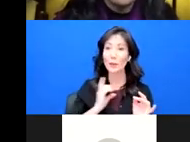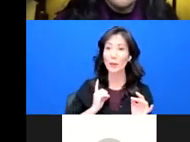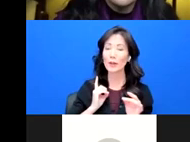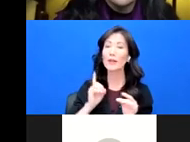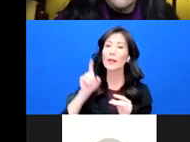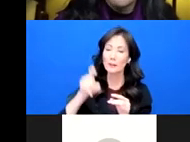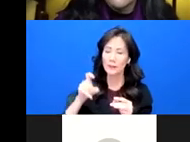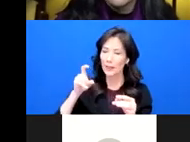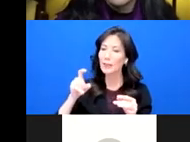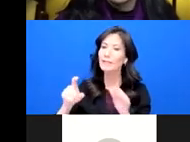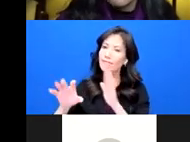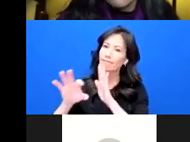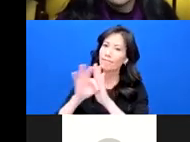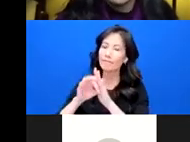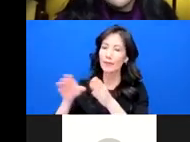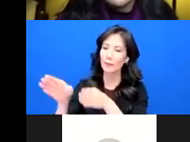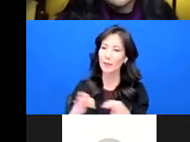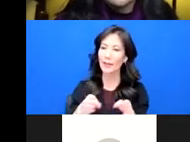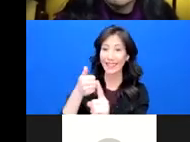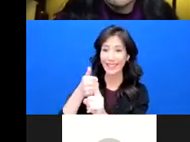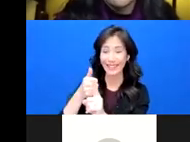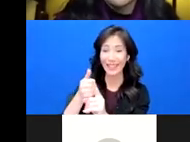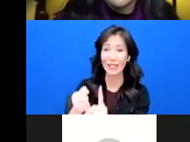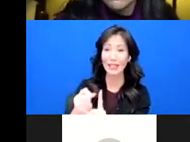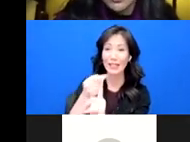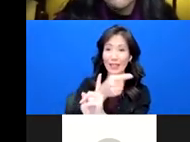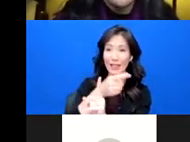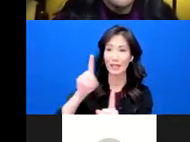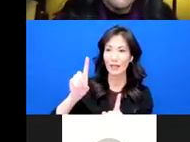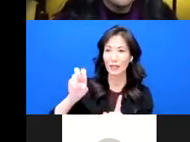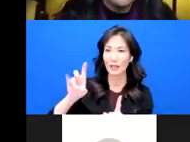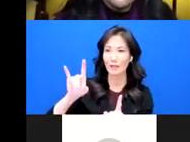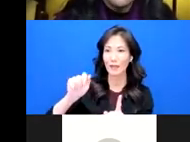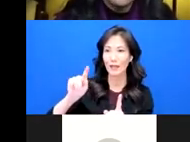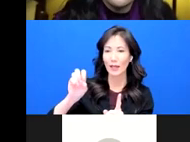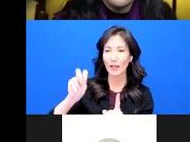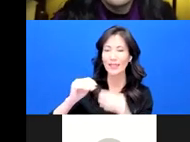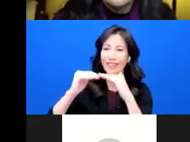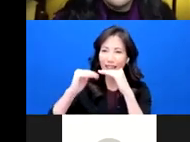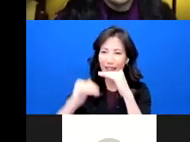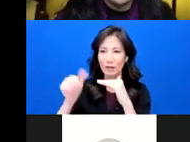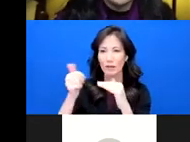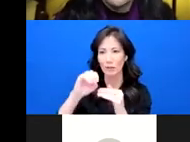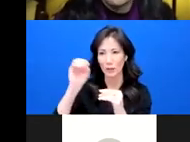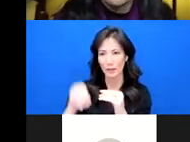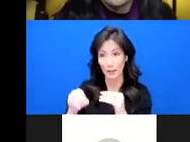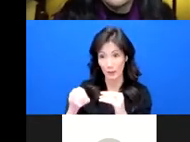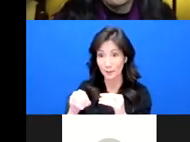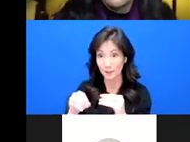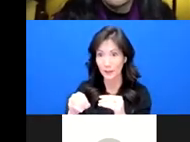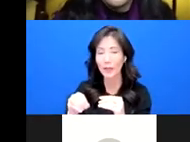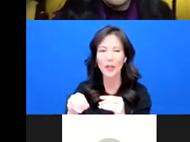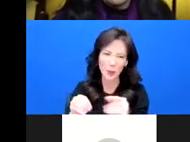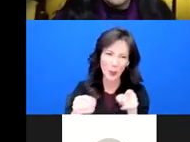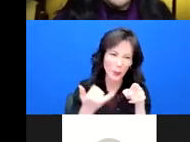whatever plan is adopted, the board is going to at least have to make some changes to make sure that it's under that 10% threshold. So that's